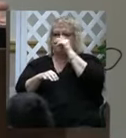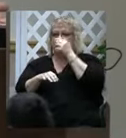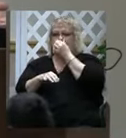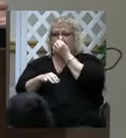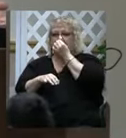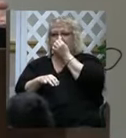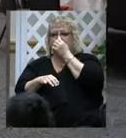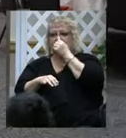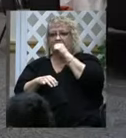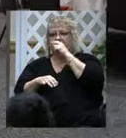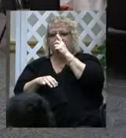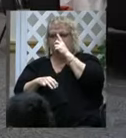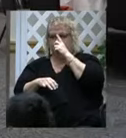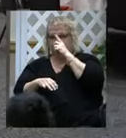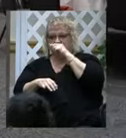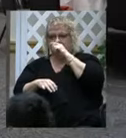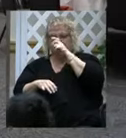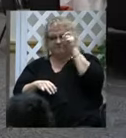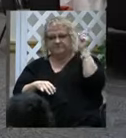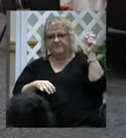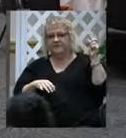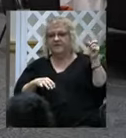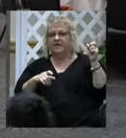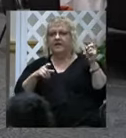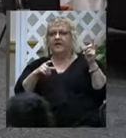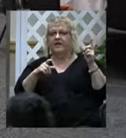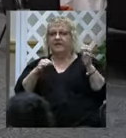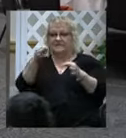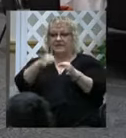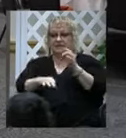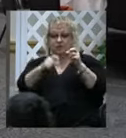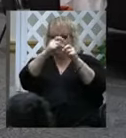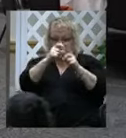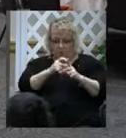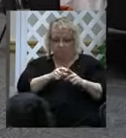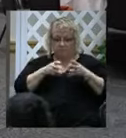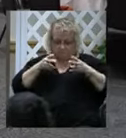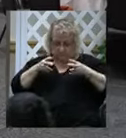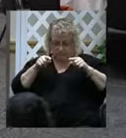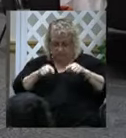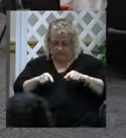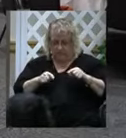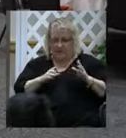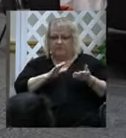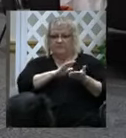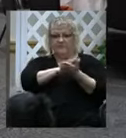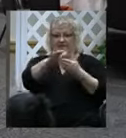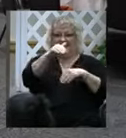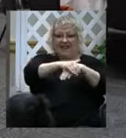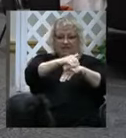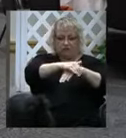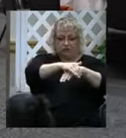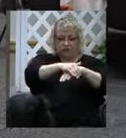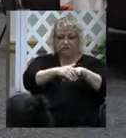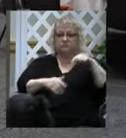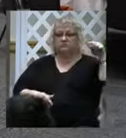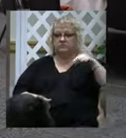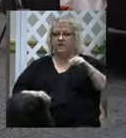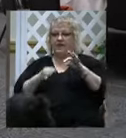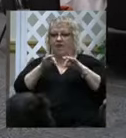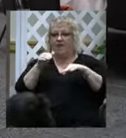ready, is that what you said? Yeah. Or even terminology. I mean, if you need to simplify terms or take a look at it in terms of plain English, which is another topic. Mm-hmm. I mean, that's part of the